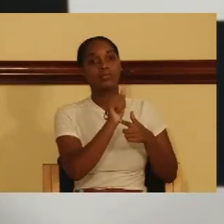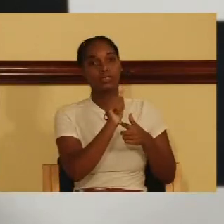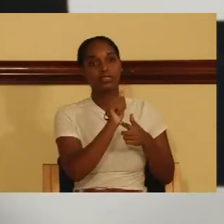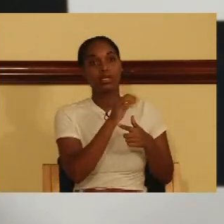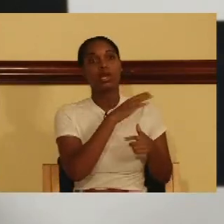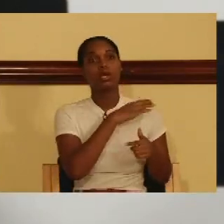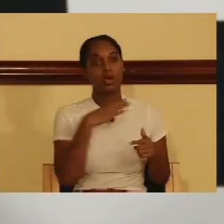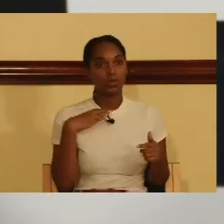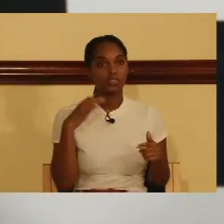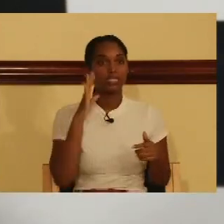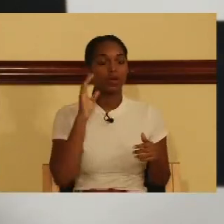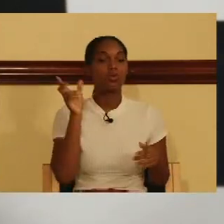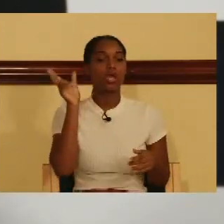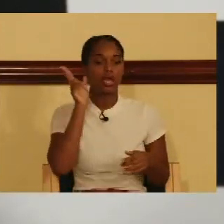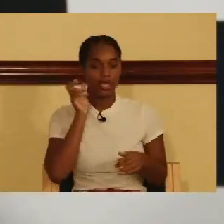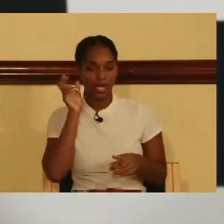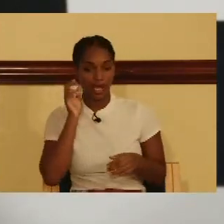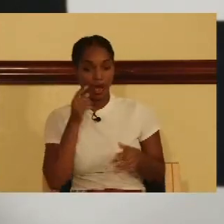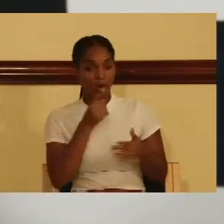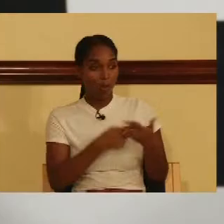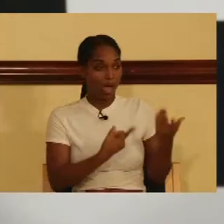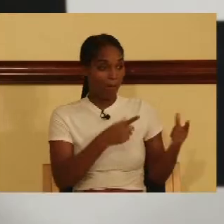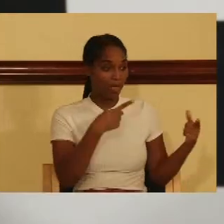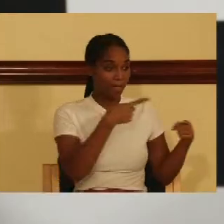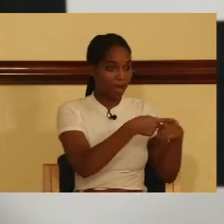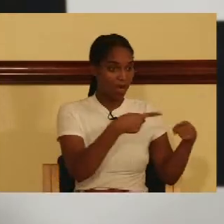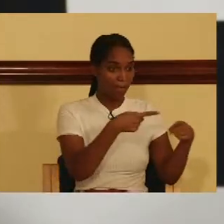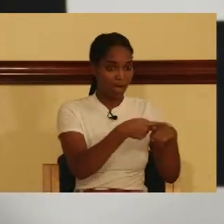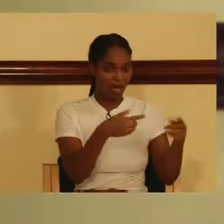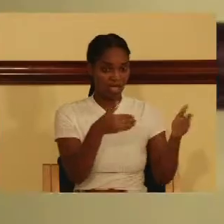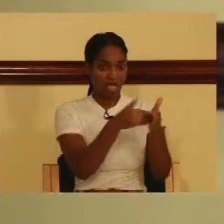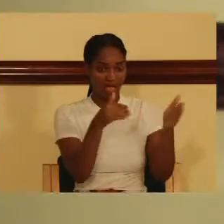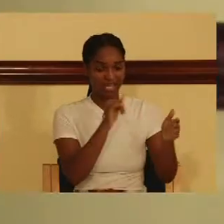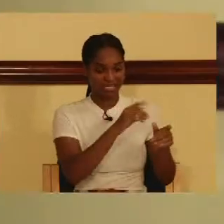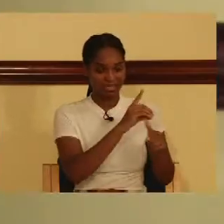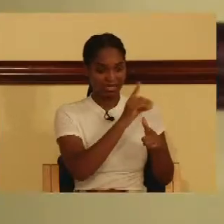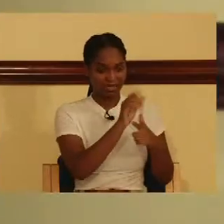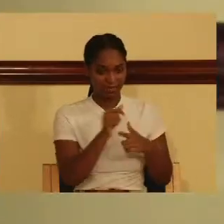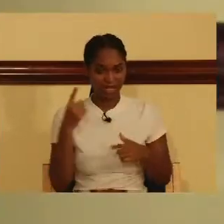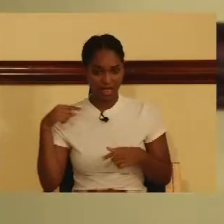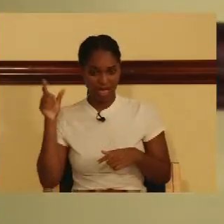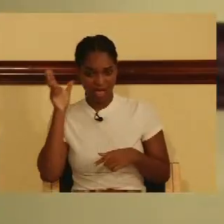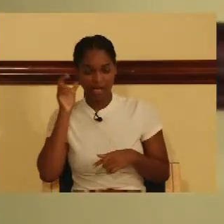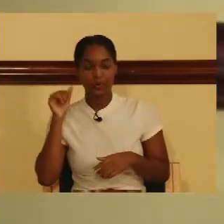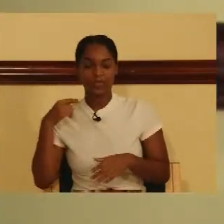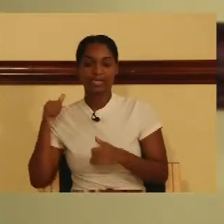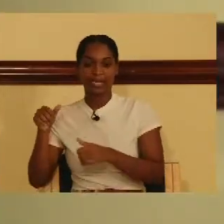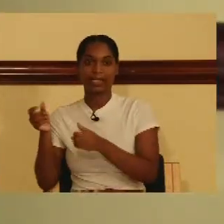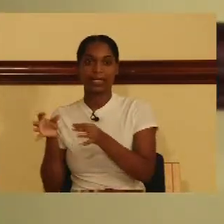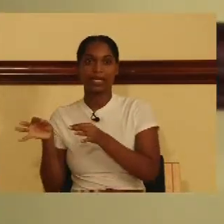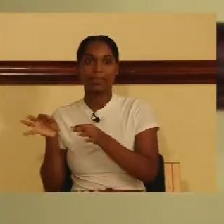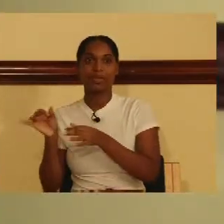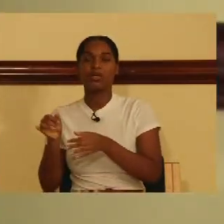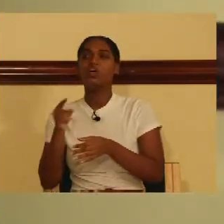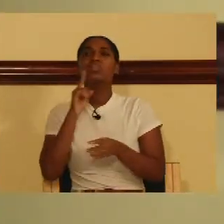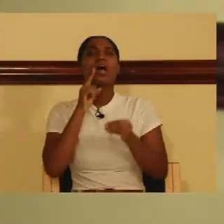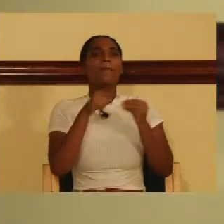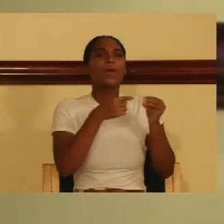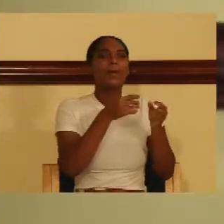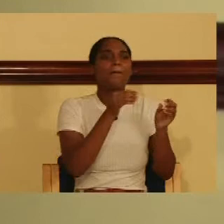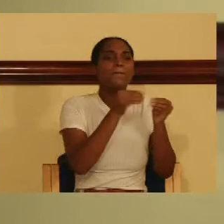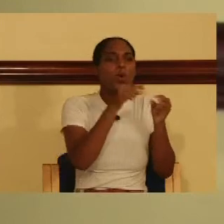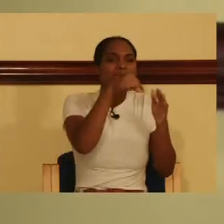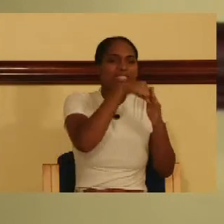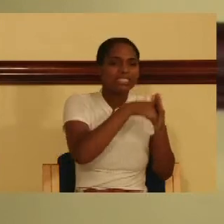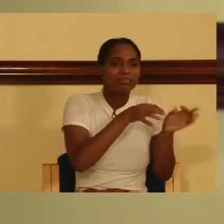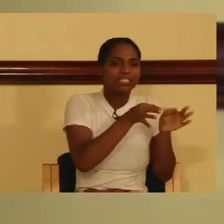will hear matters of discrimination against persons with disabilities. All right, before you go any further, Christine, so talk to me about those two particular bodies, because they are important